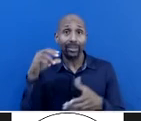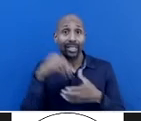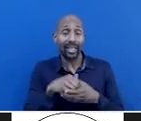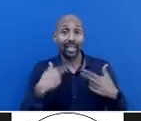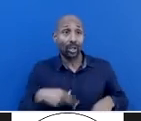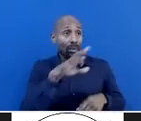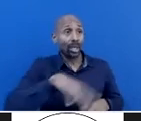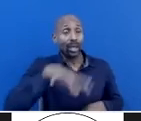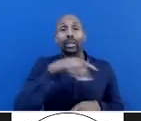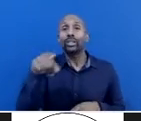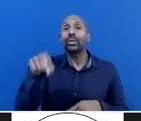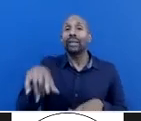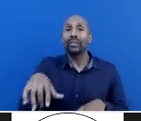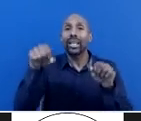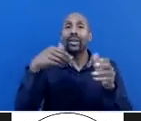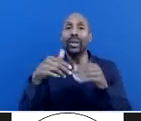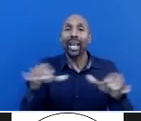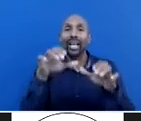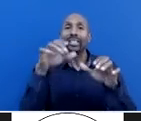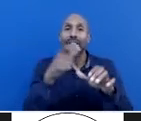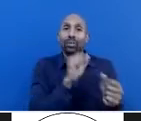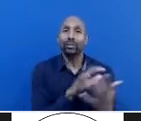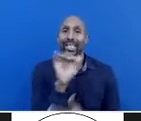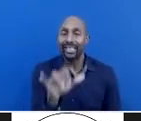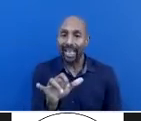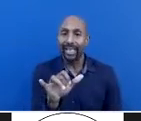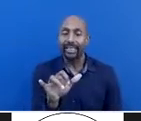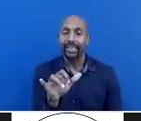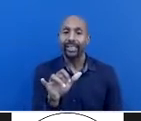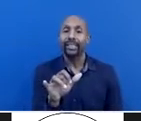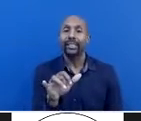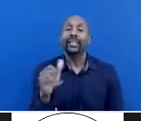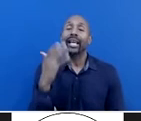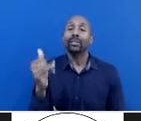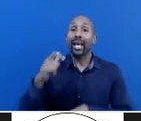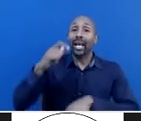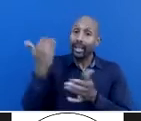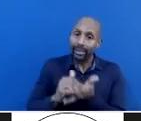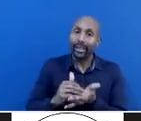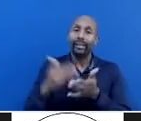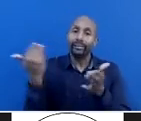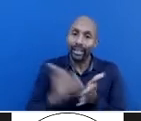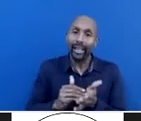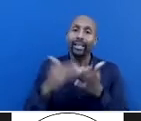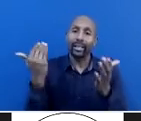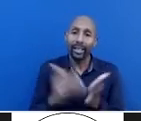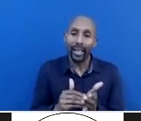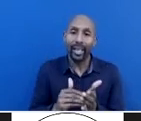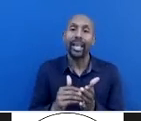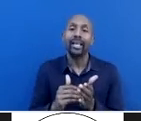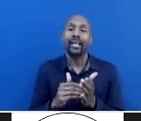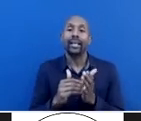to take whatever action you can to redress it. It's the reason why time and time again, and this couldn't be the subject of the